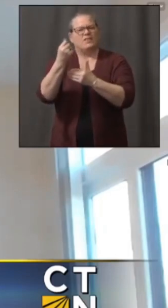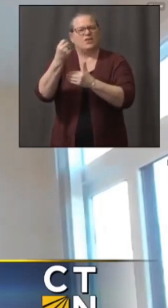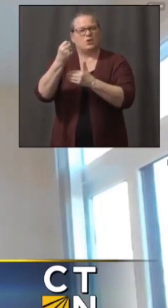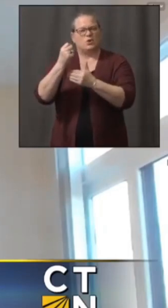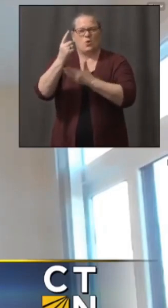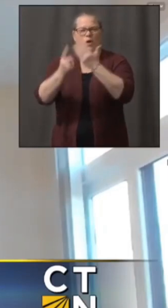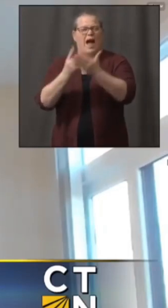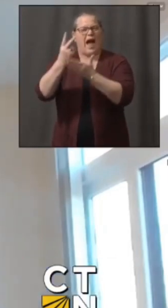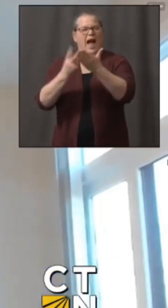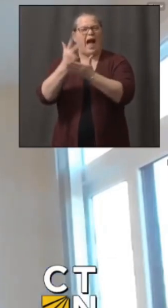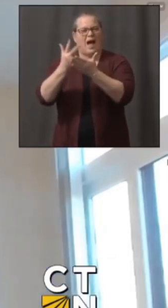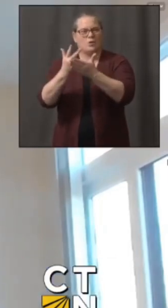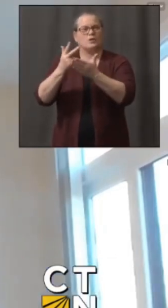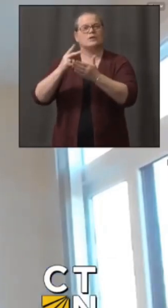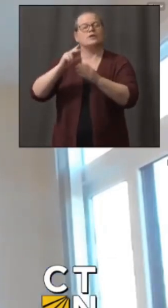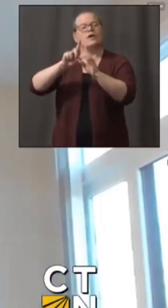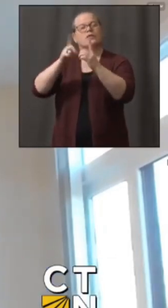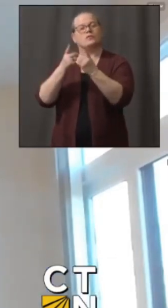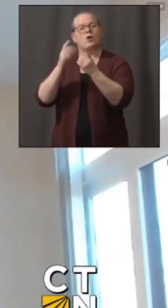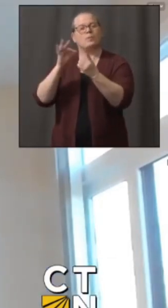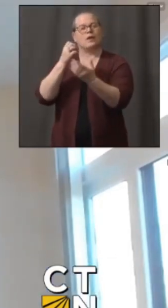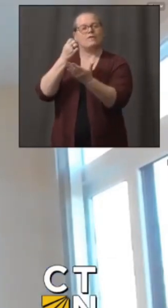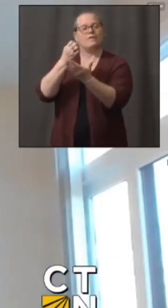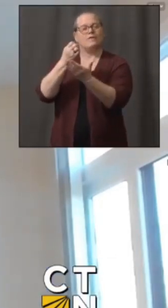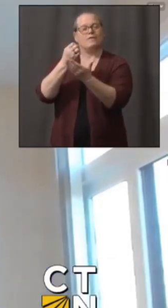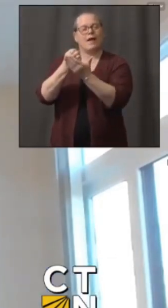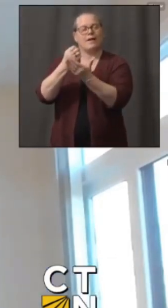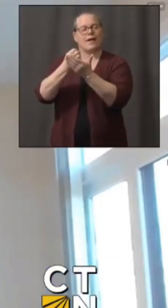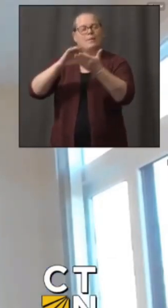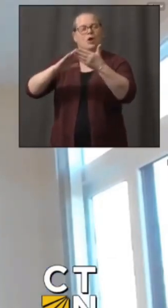the Department of Economic and Community Development's website.